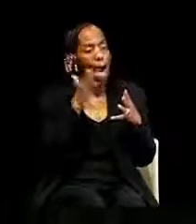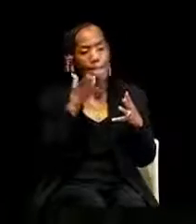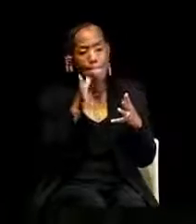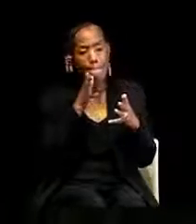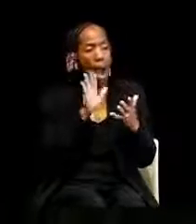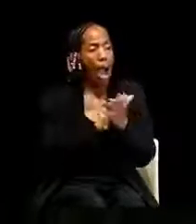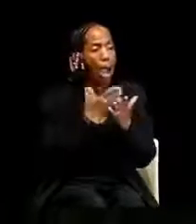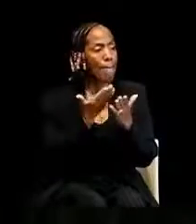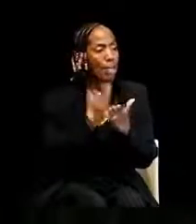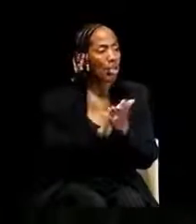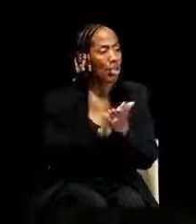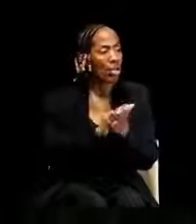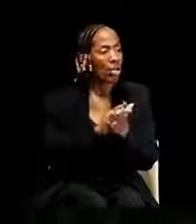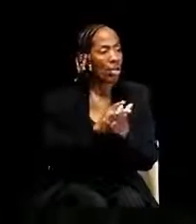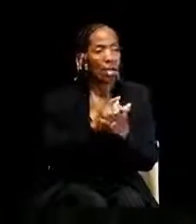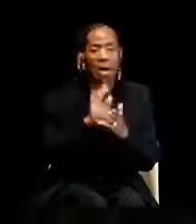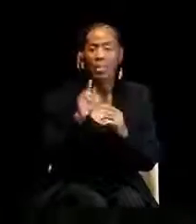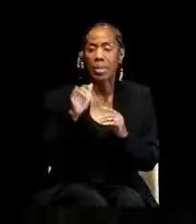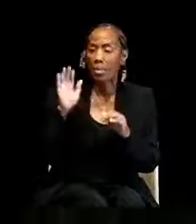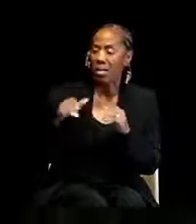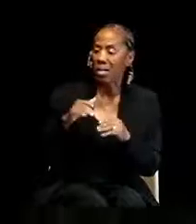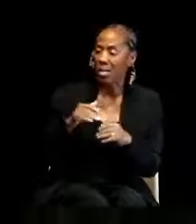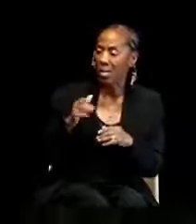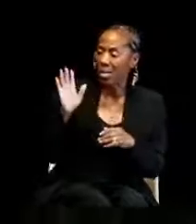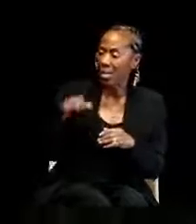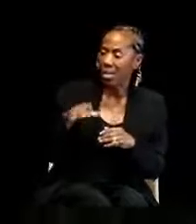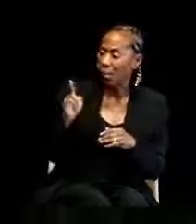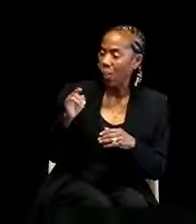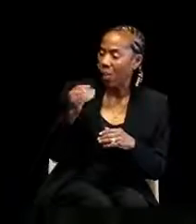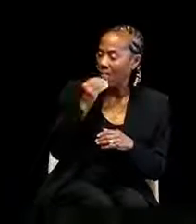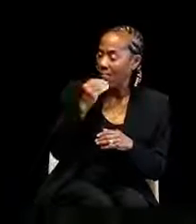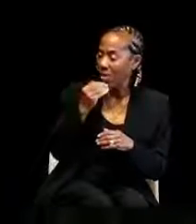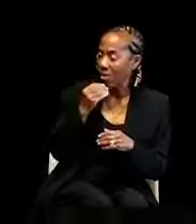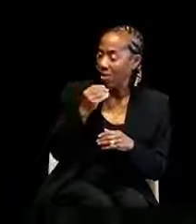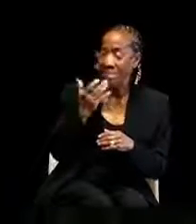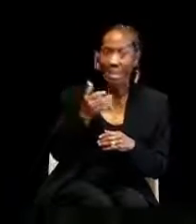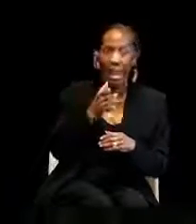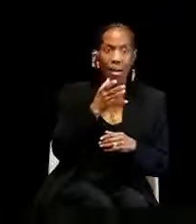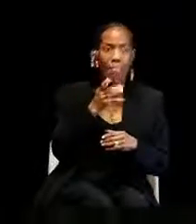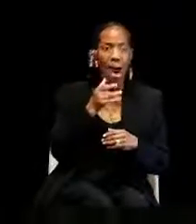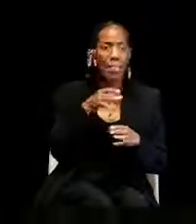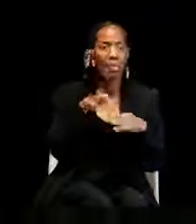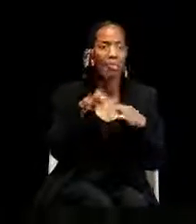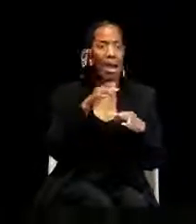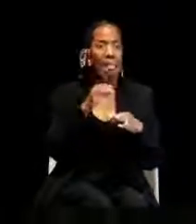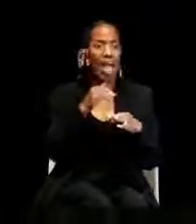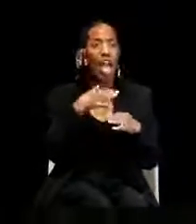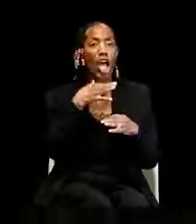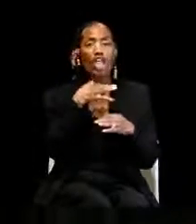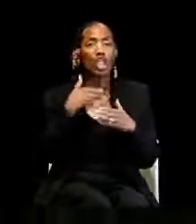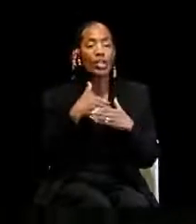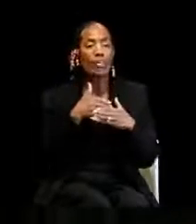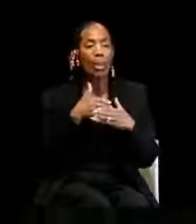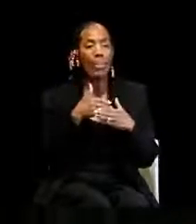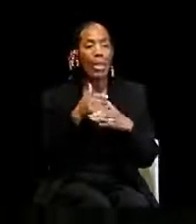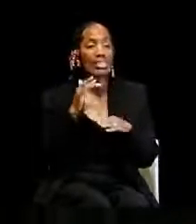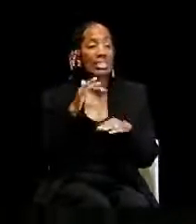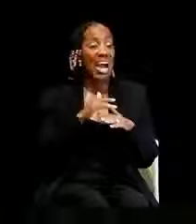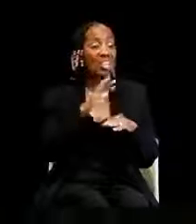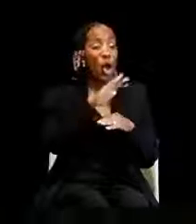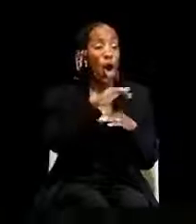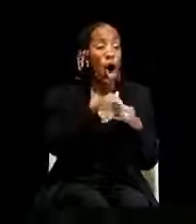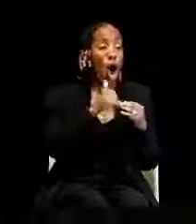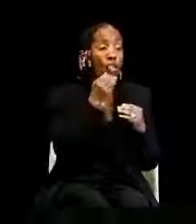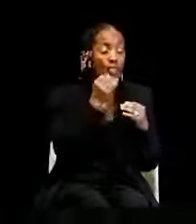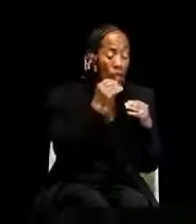is stressed because now she has to explain that her curious little baby went in all of the food, put her fingers all in it, put it